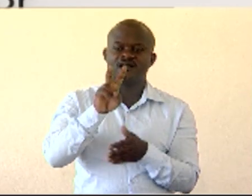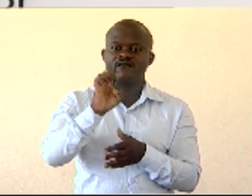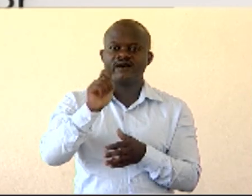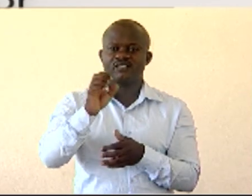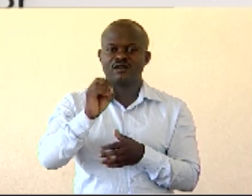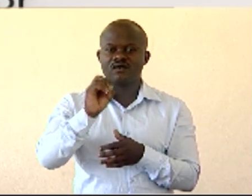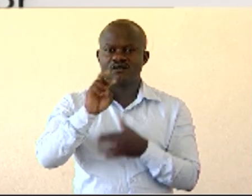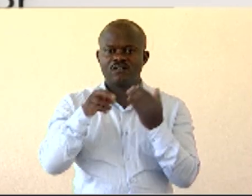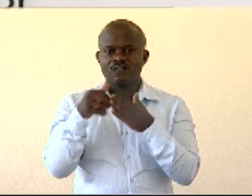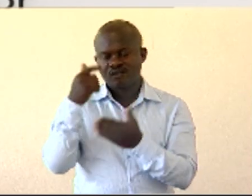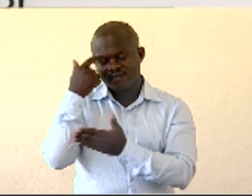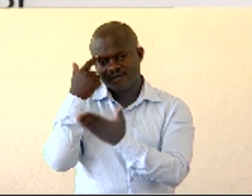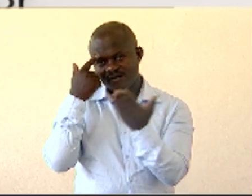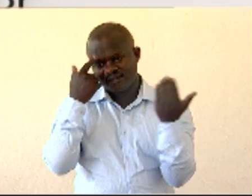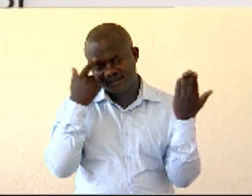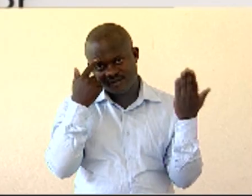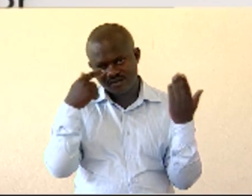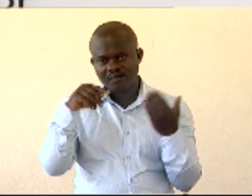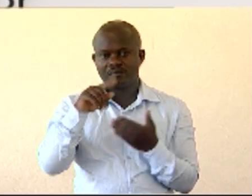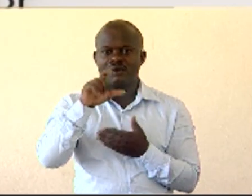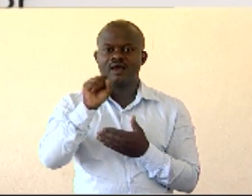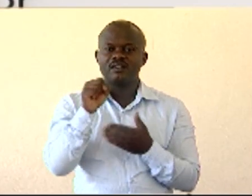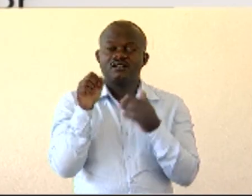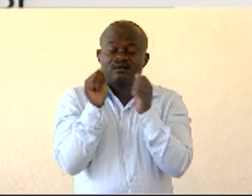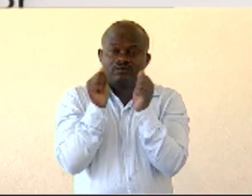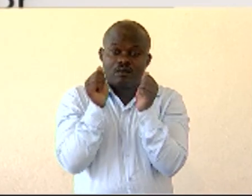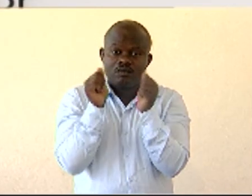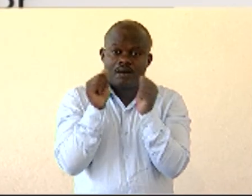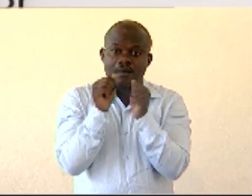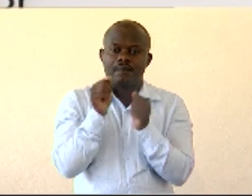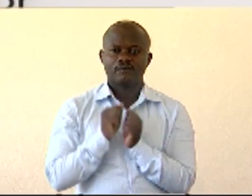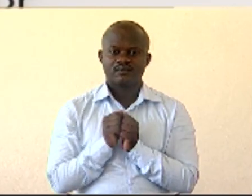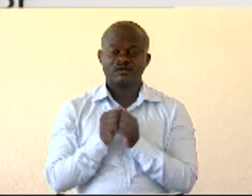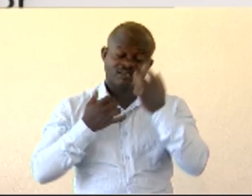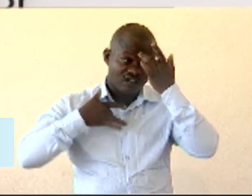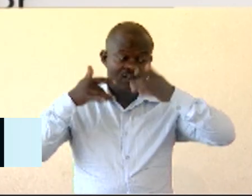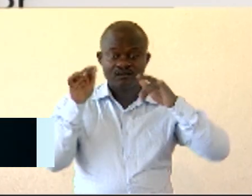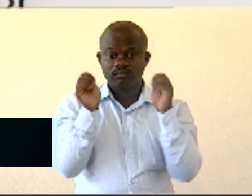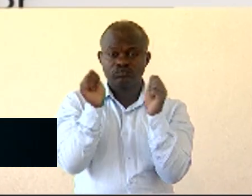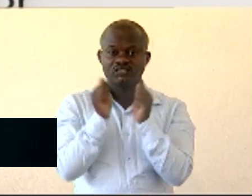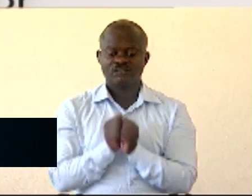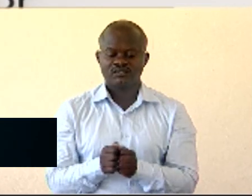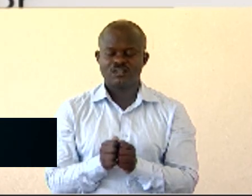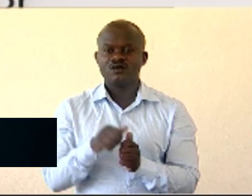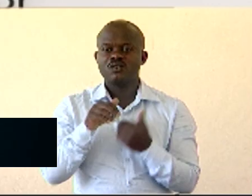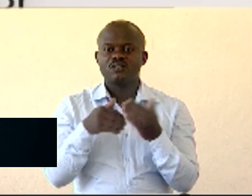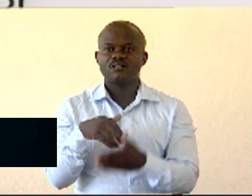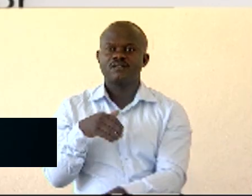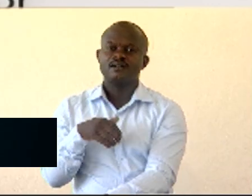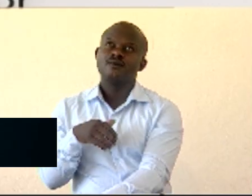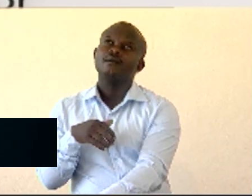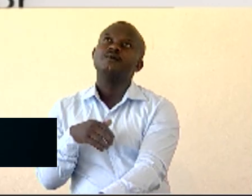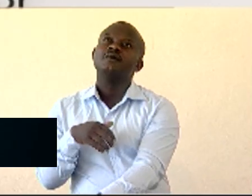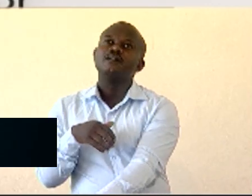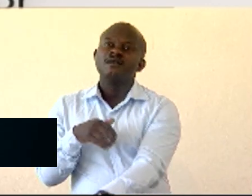to the Plasmodium parasite, malaria. So Anopheles mosquito is